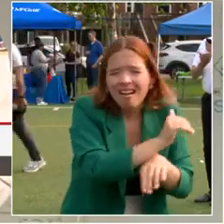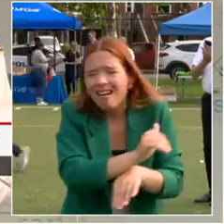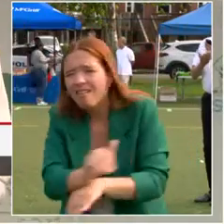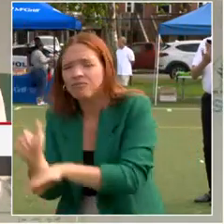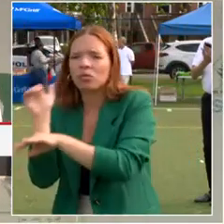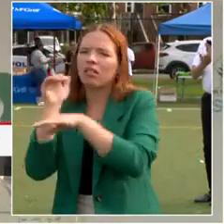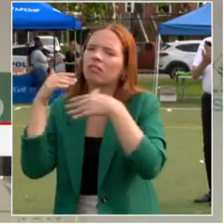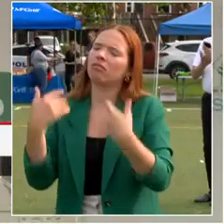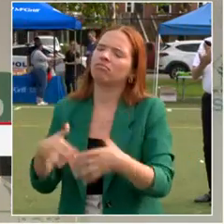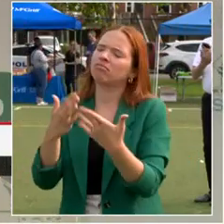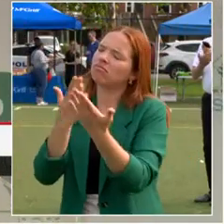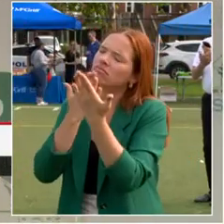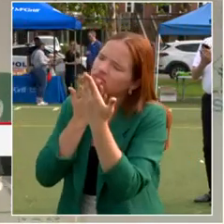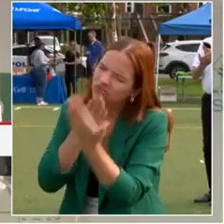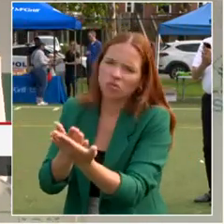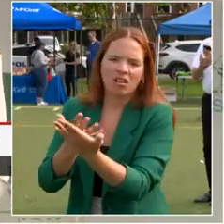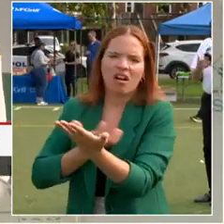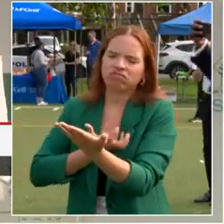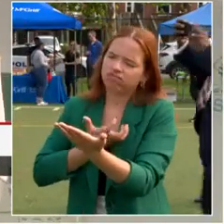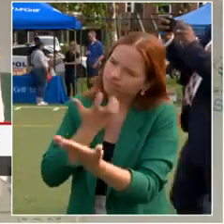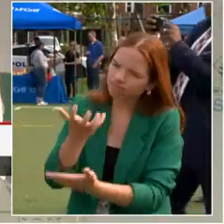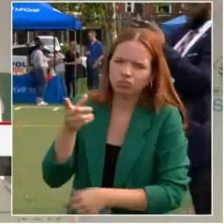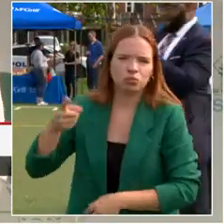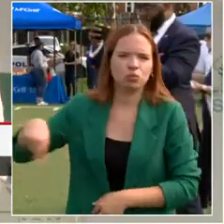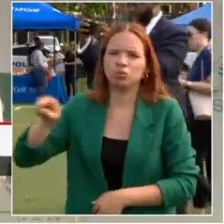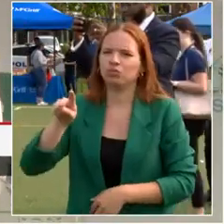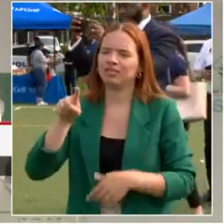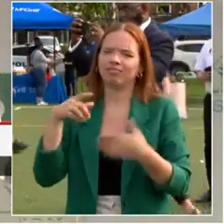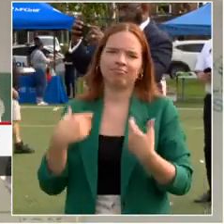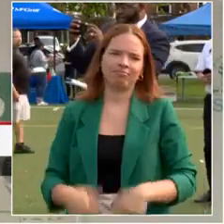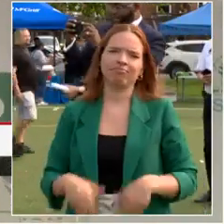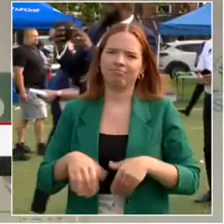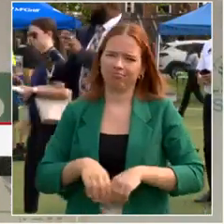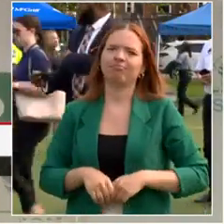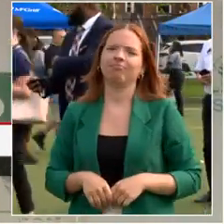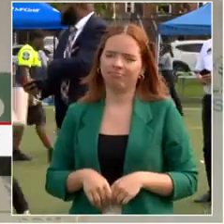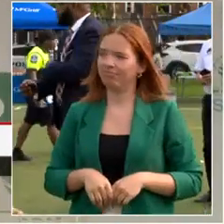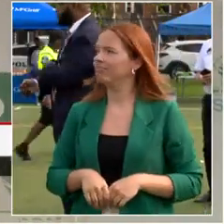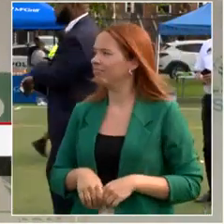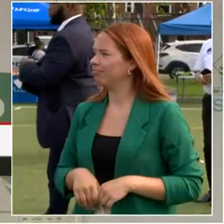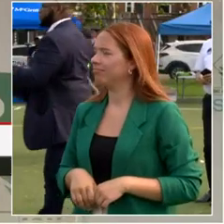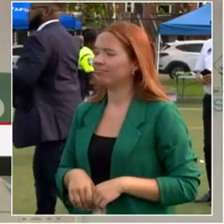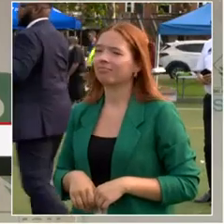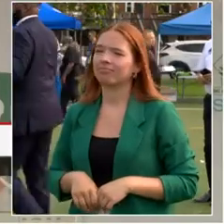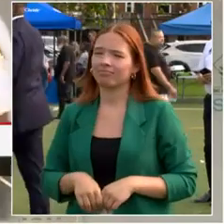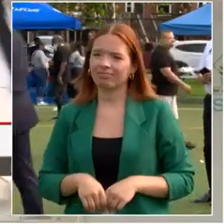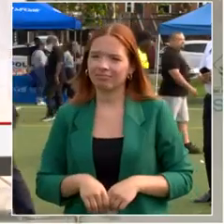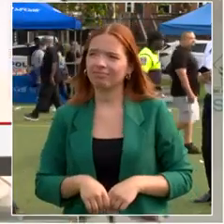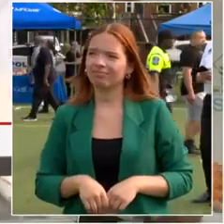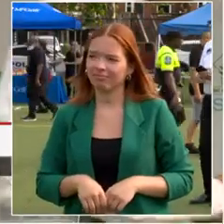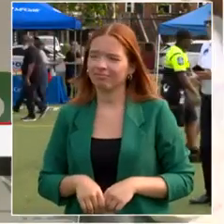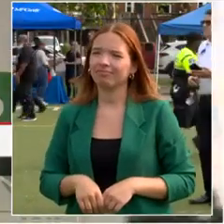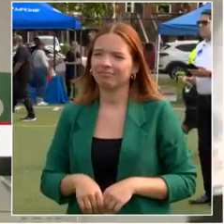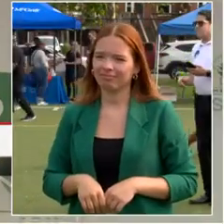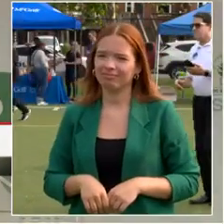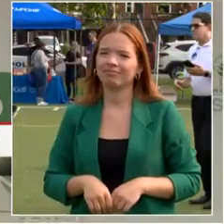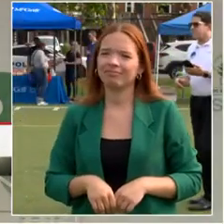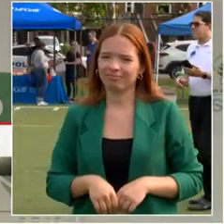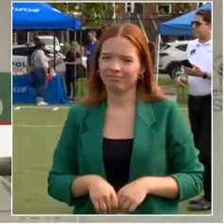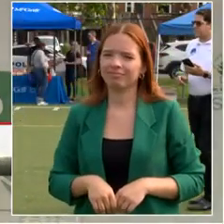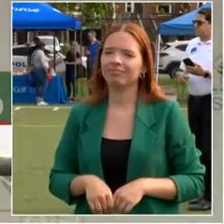I will now turn it over to Deputy Mayor of Public Safety and Justice, Ms. Lindsay Appiah.